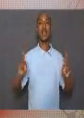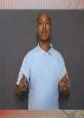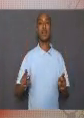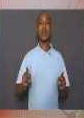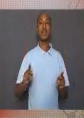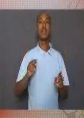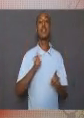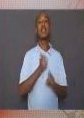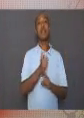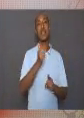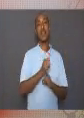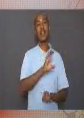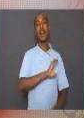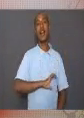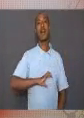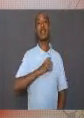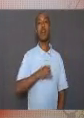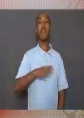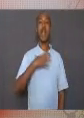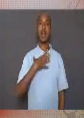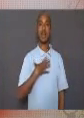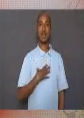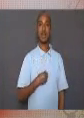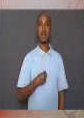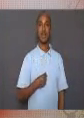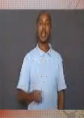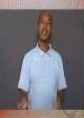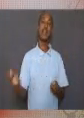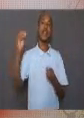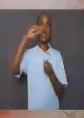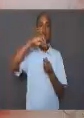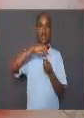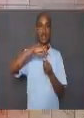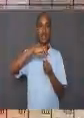the metallic character of elements increases.